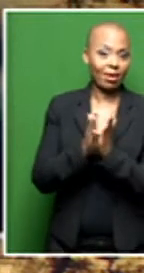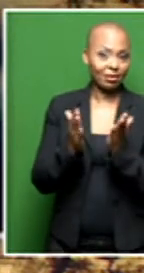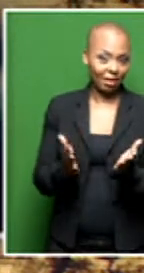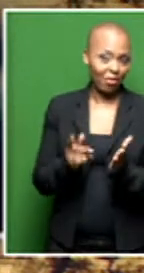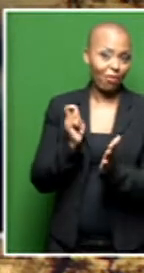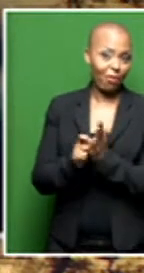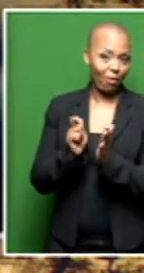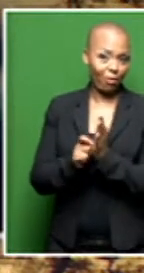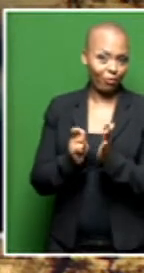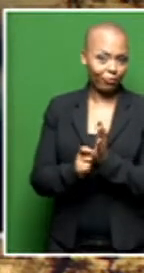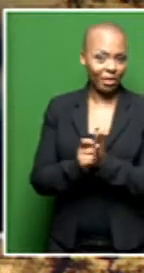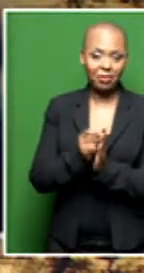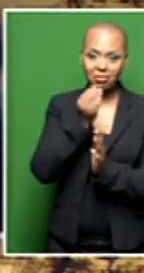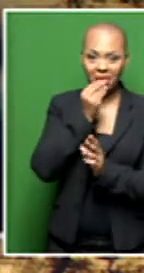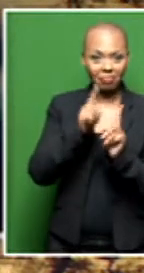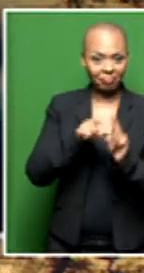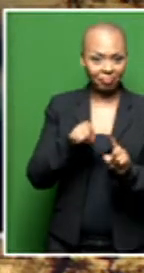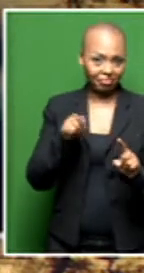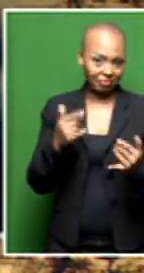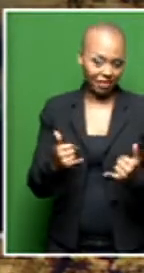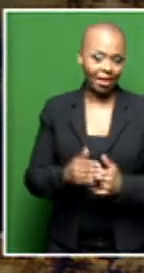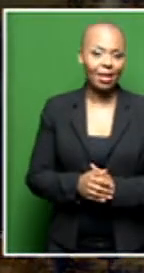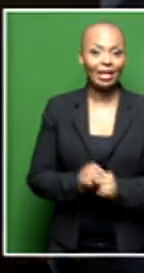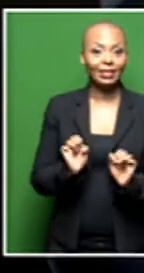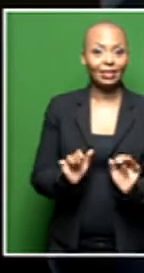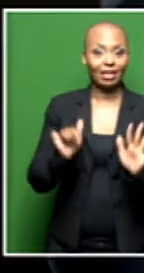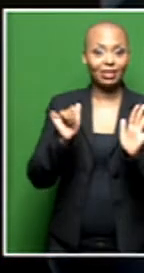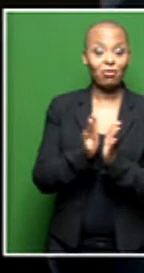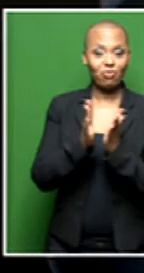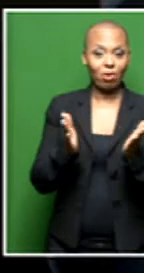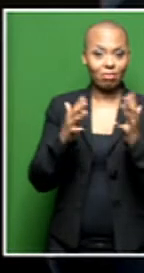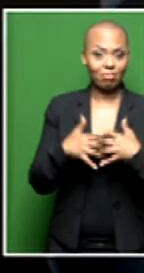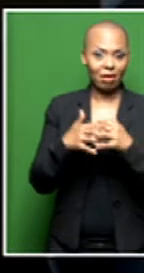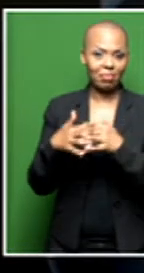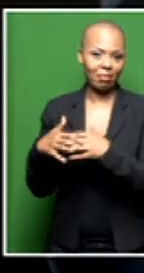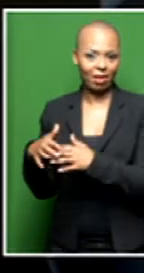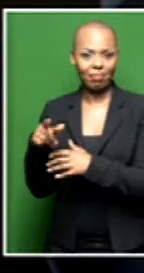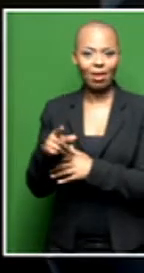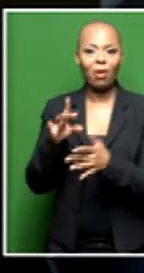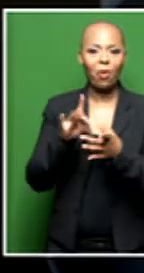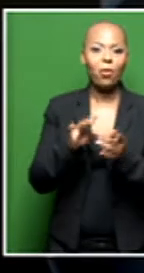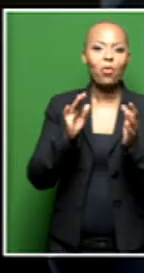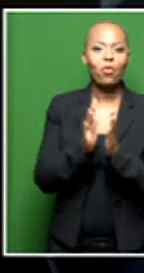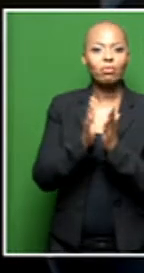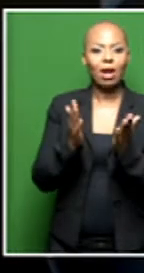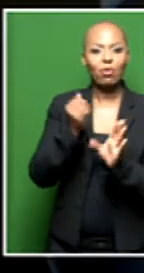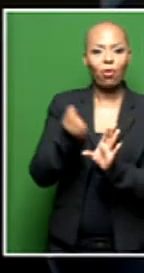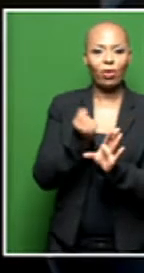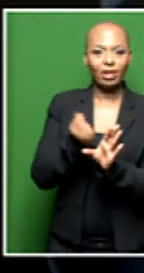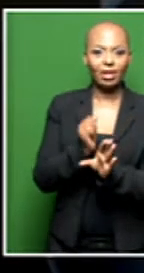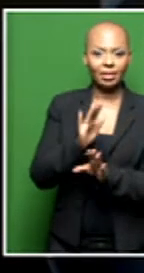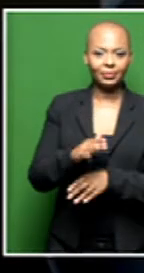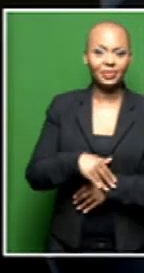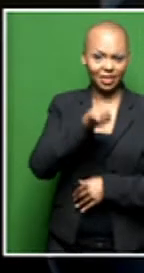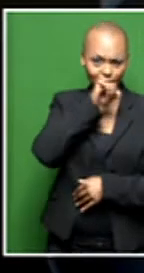Lensing has released his 6th cookbook titled Home Cooking. Unlike his previous books, this one also sees him sharing